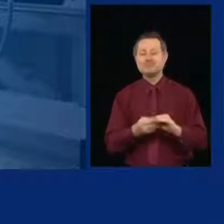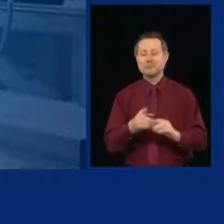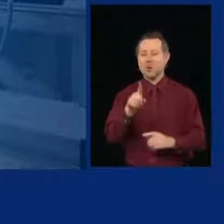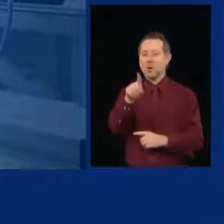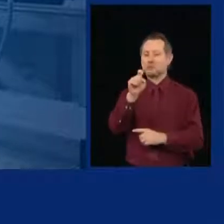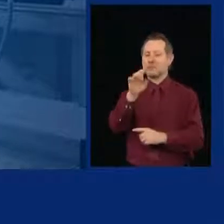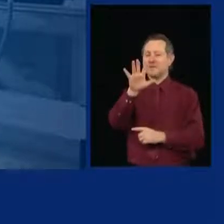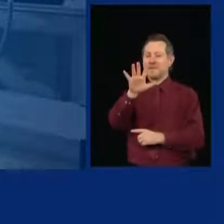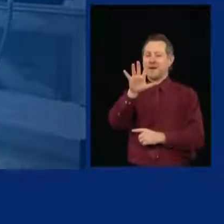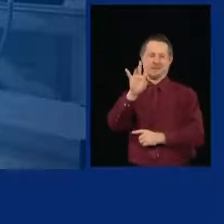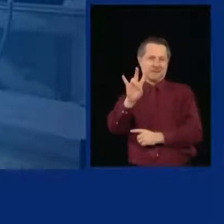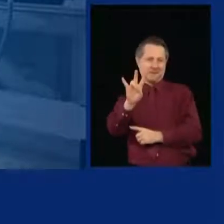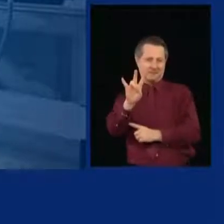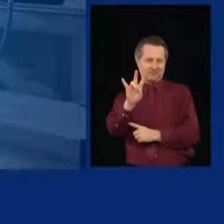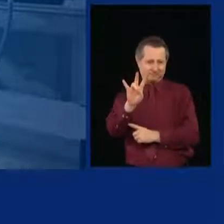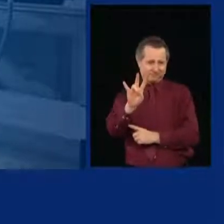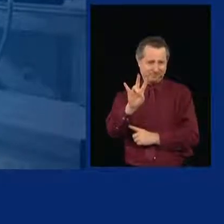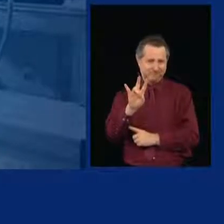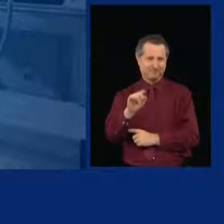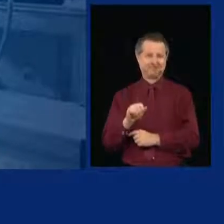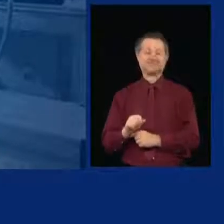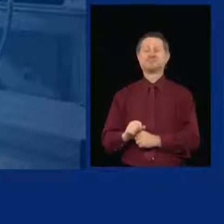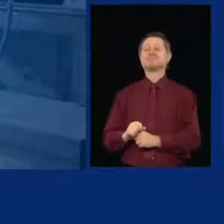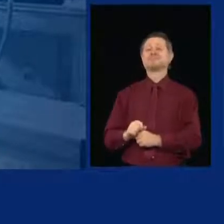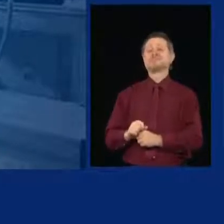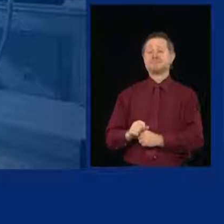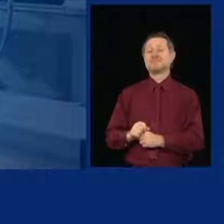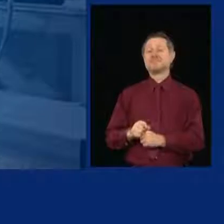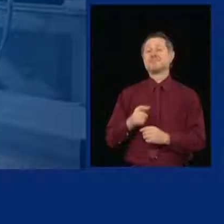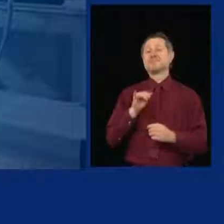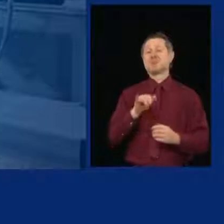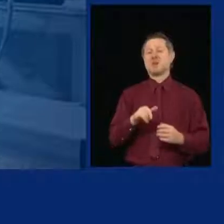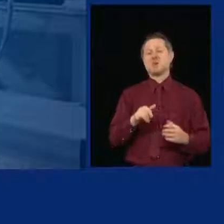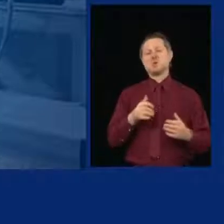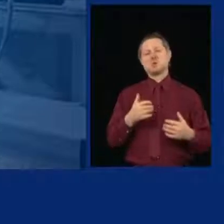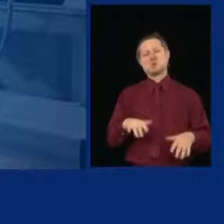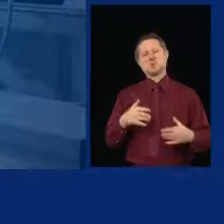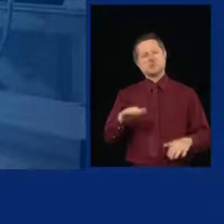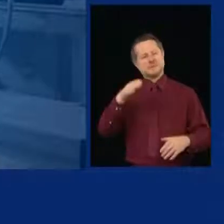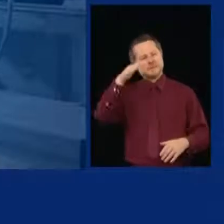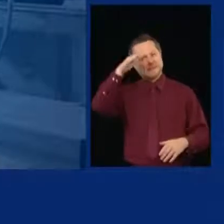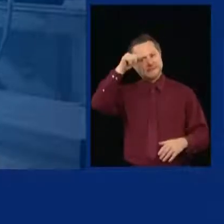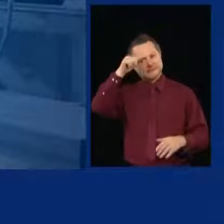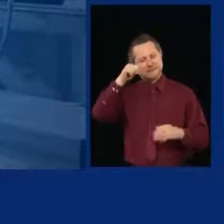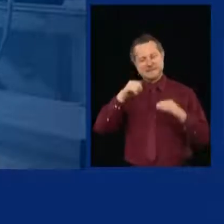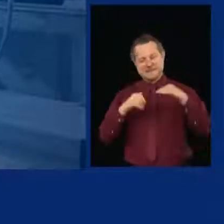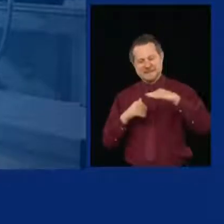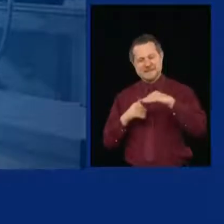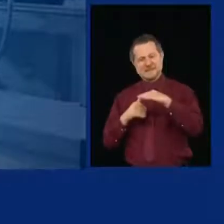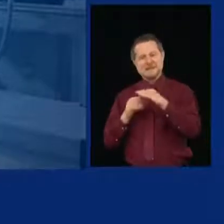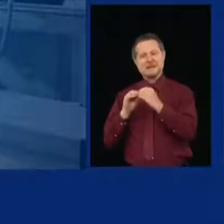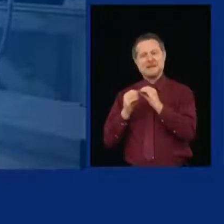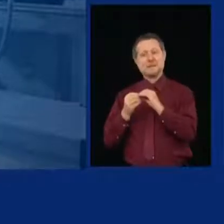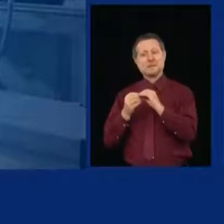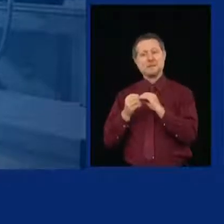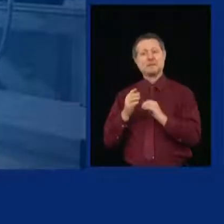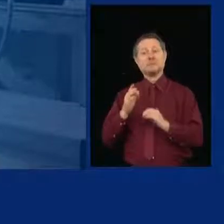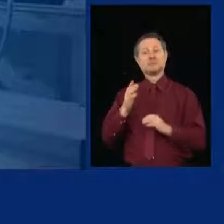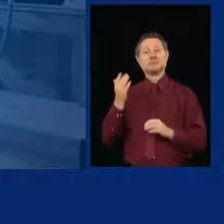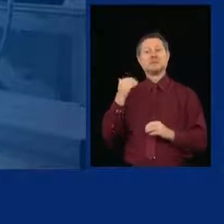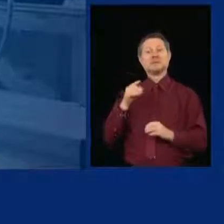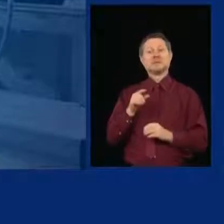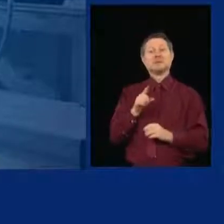157. That number has been stubborn. You can see May 10th, it was 161, and these are